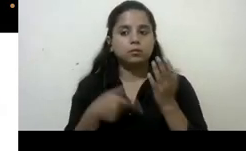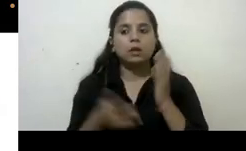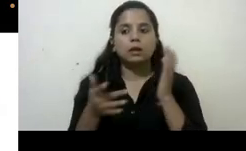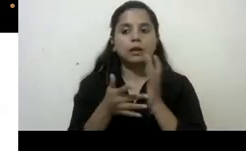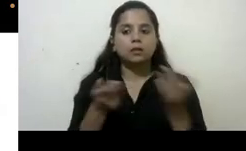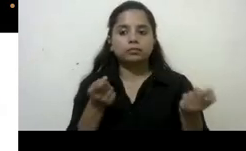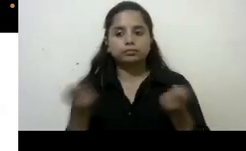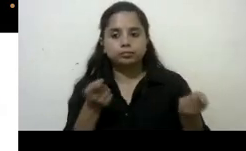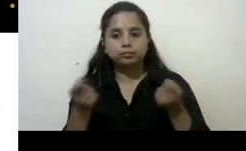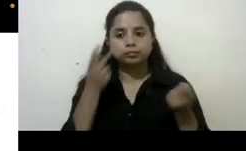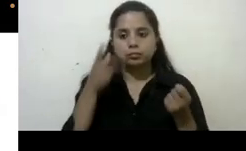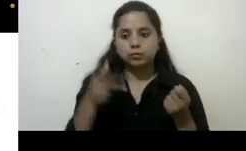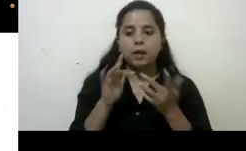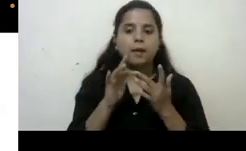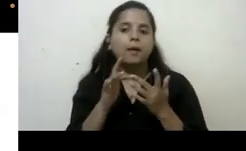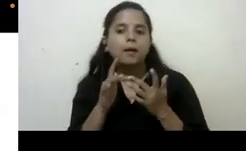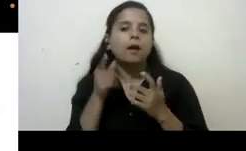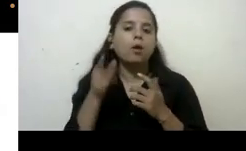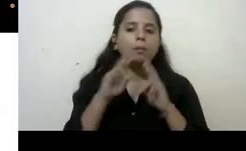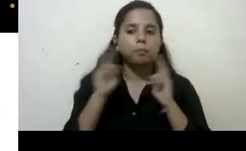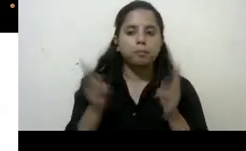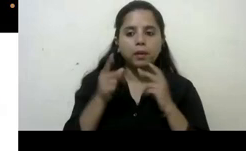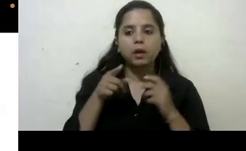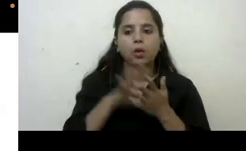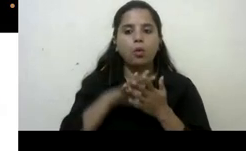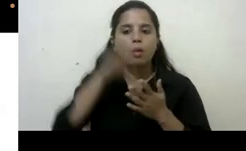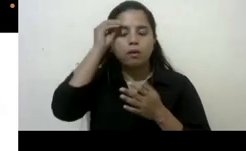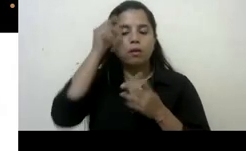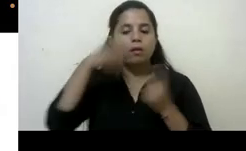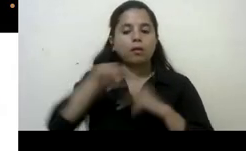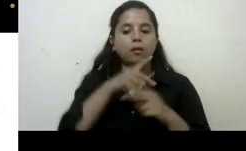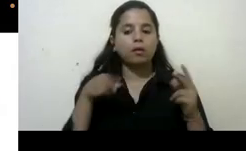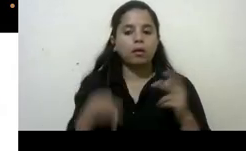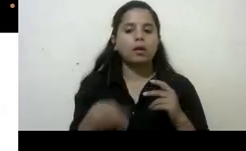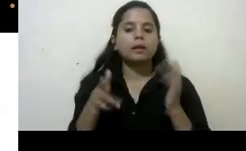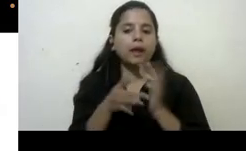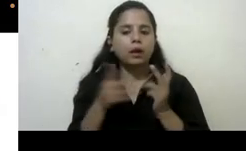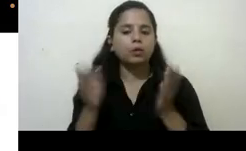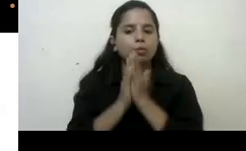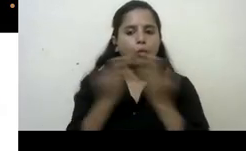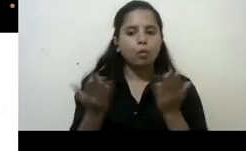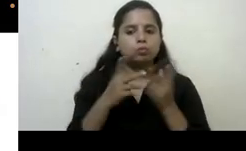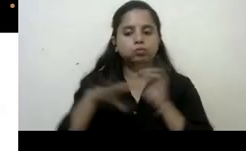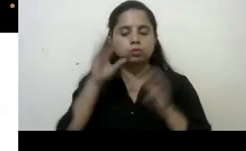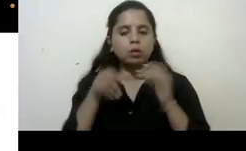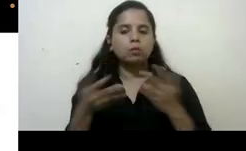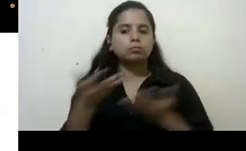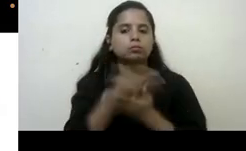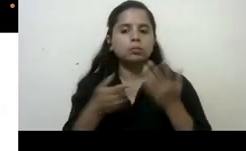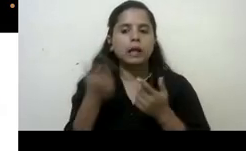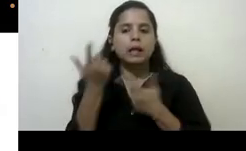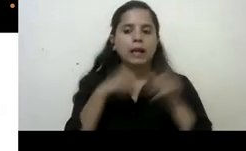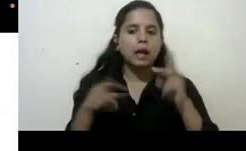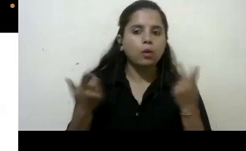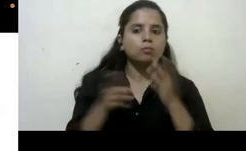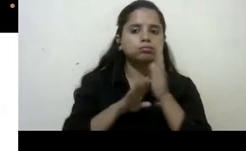to facilitate these meetings, and they used to learn through a tag resource books where they discuss about language